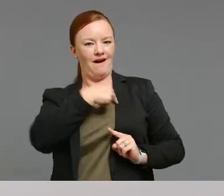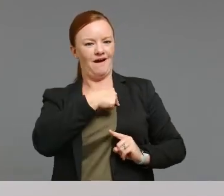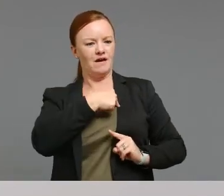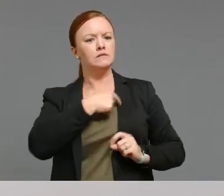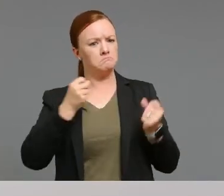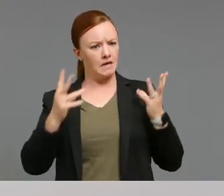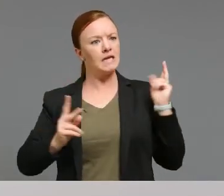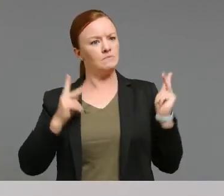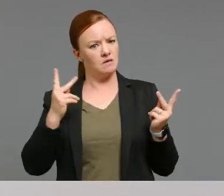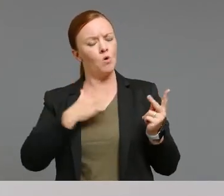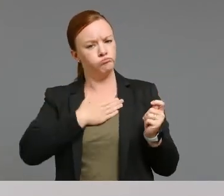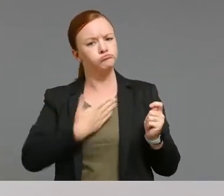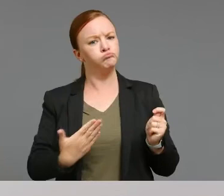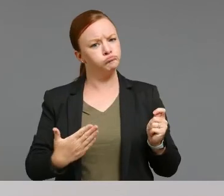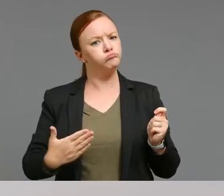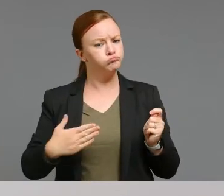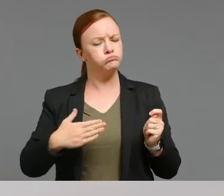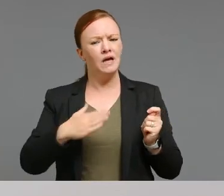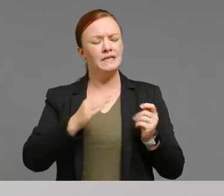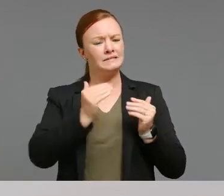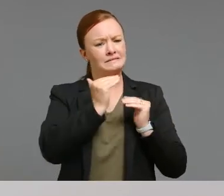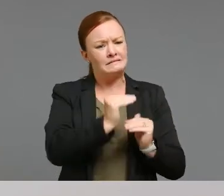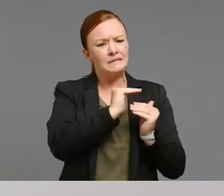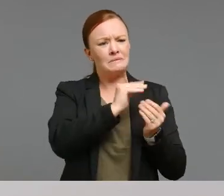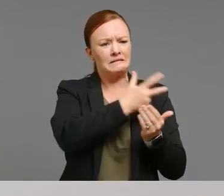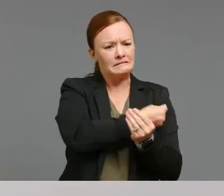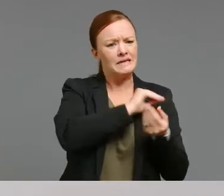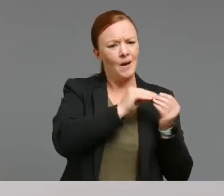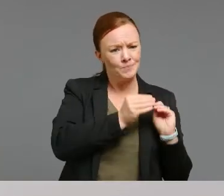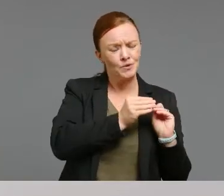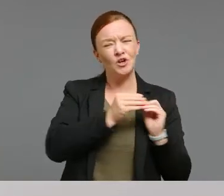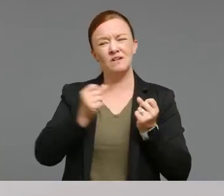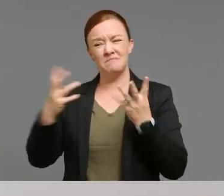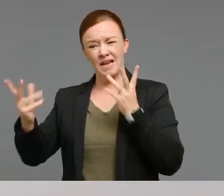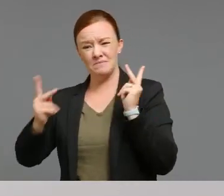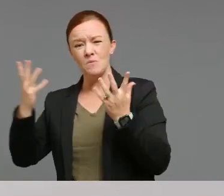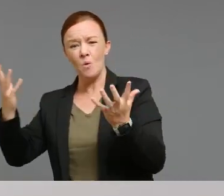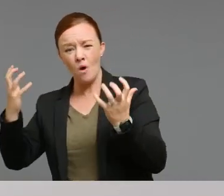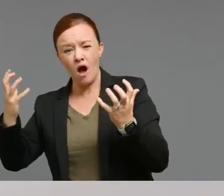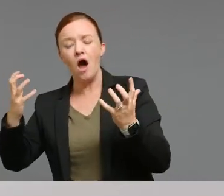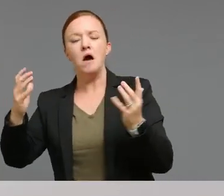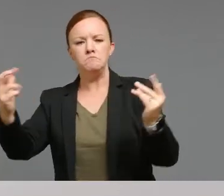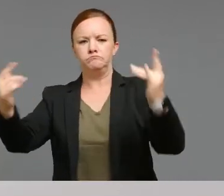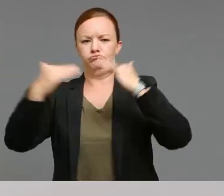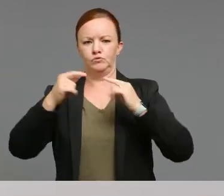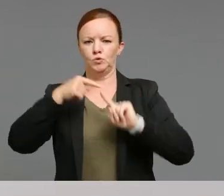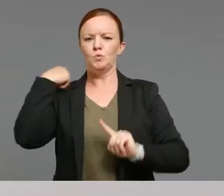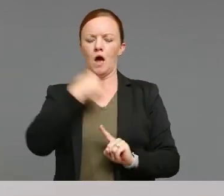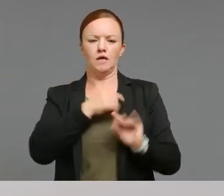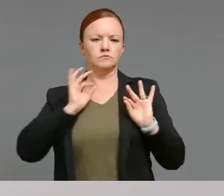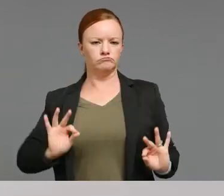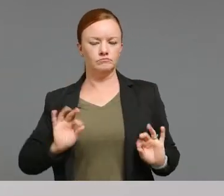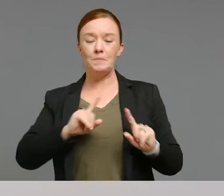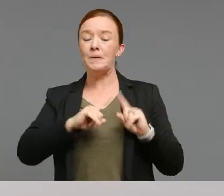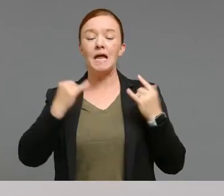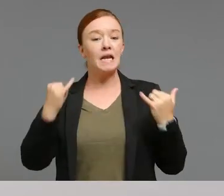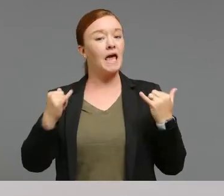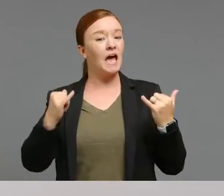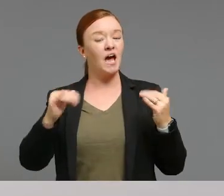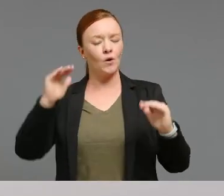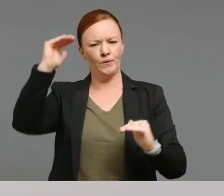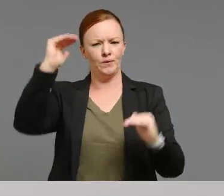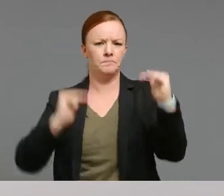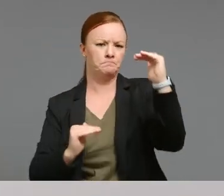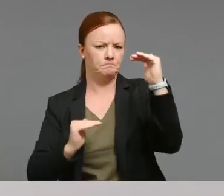huge demand for it. We do know, though, now we have to make it more convenient, and so we are looking